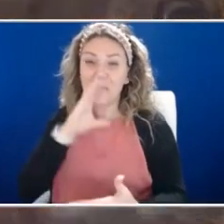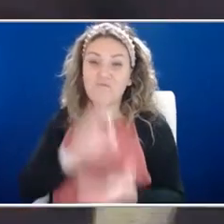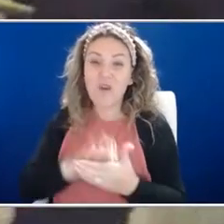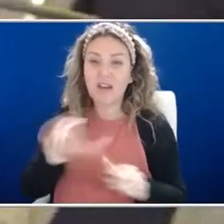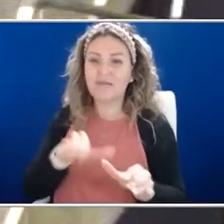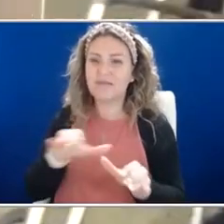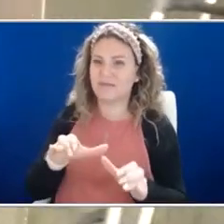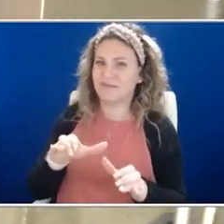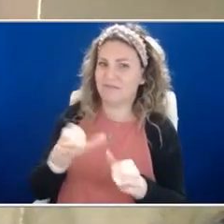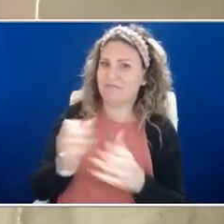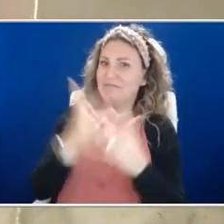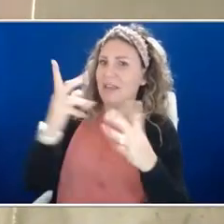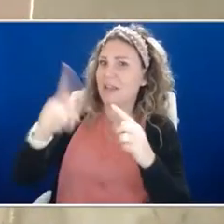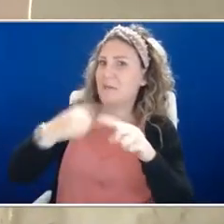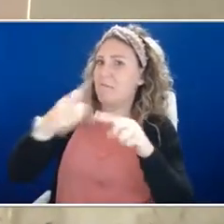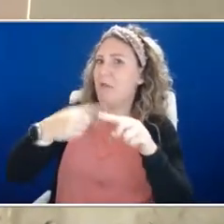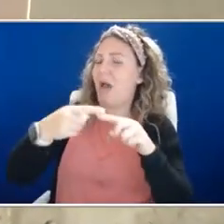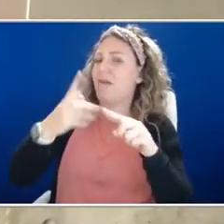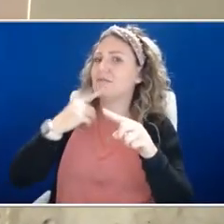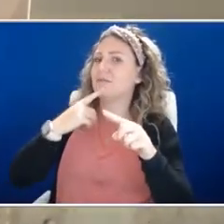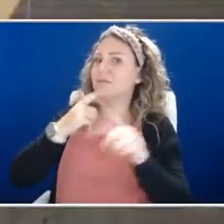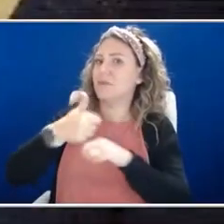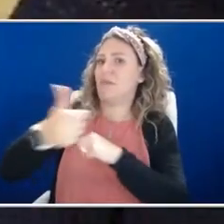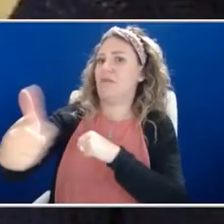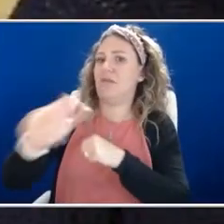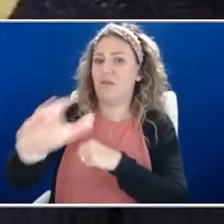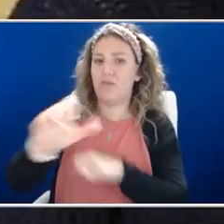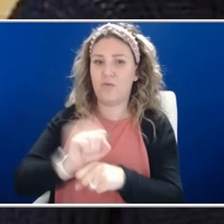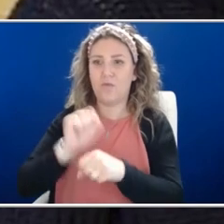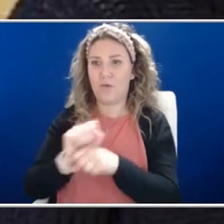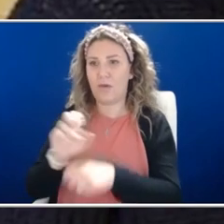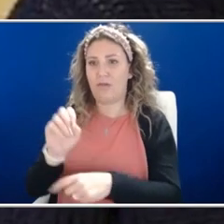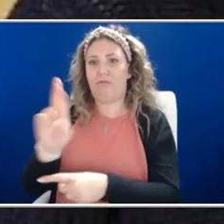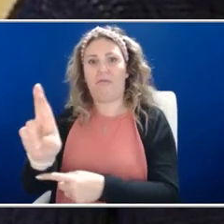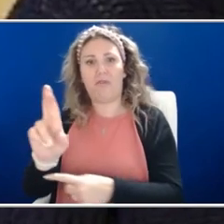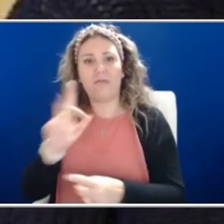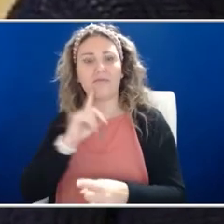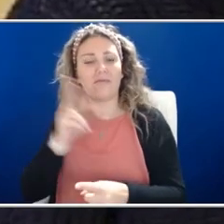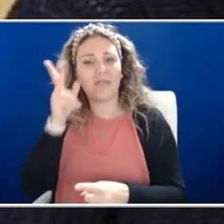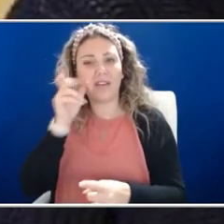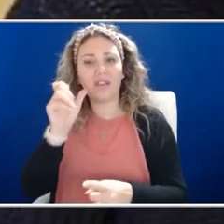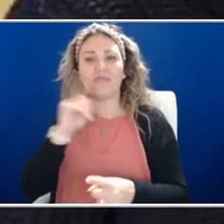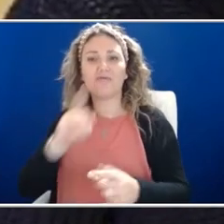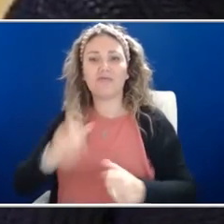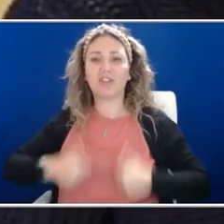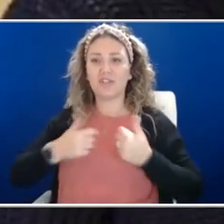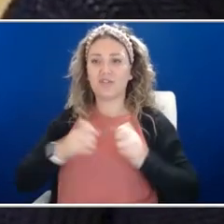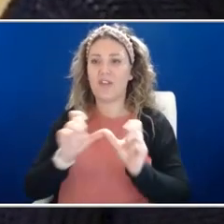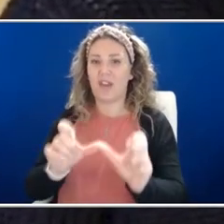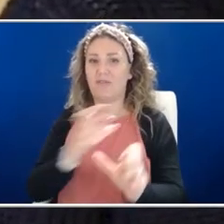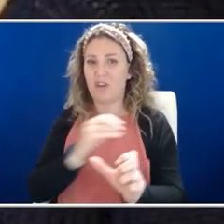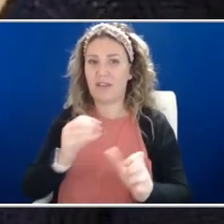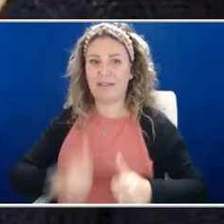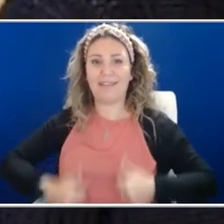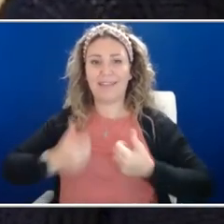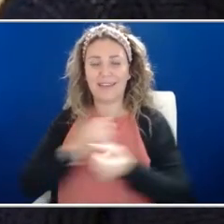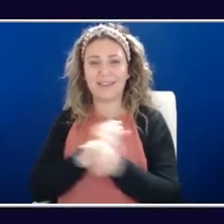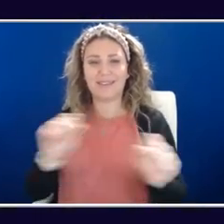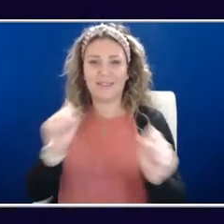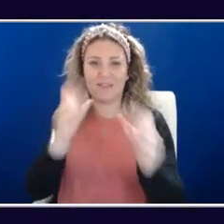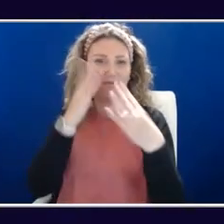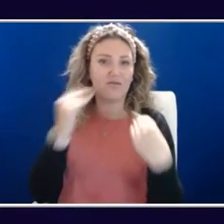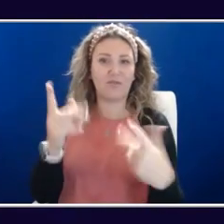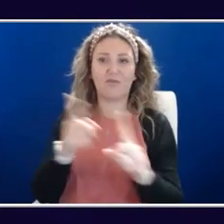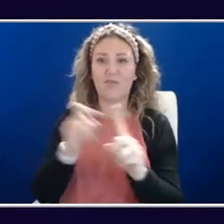was just as important as their work in the OR. We hear from the stroke survivor and the life-saving information from his